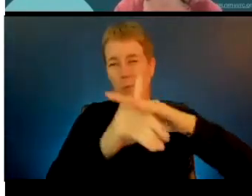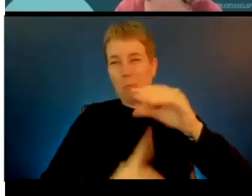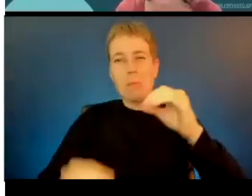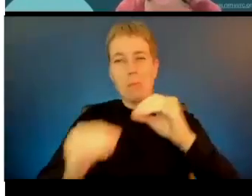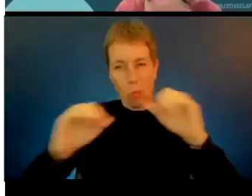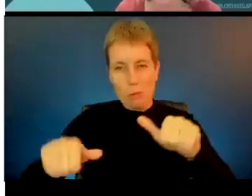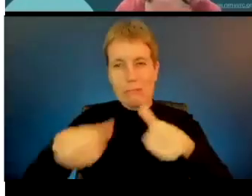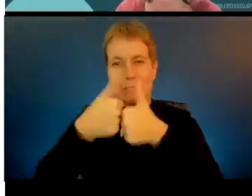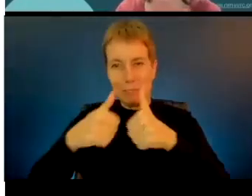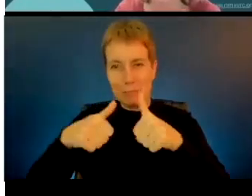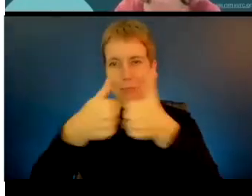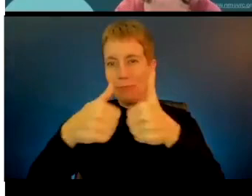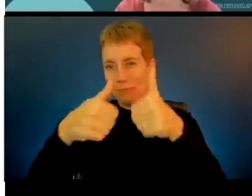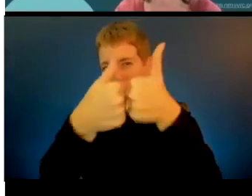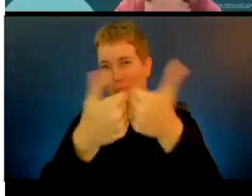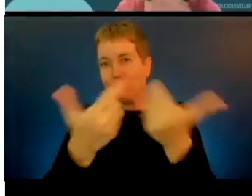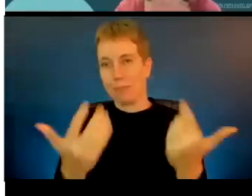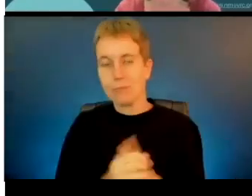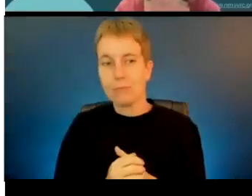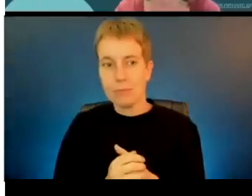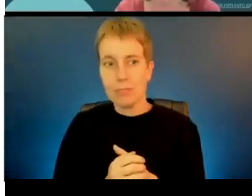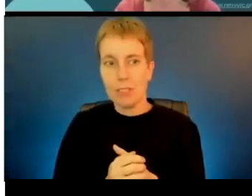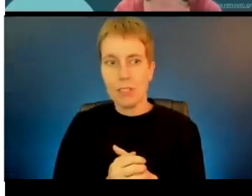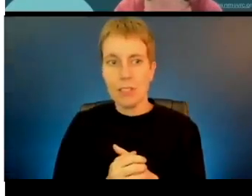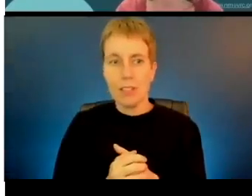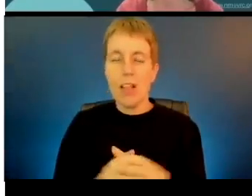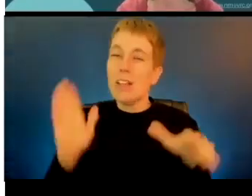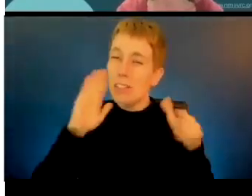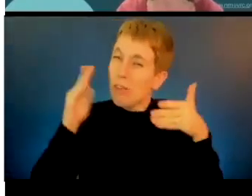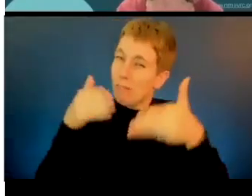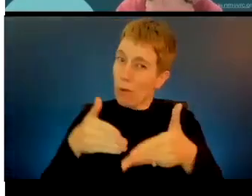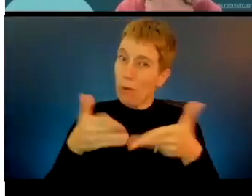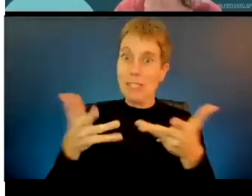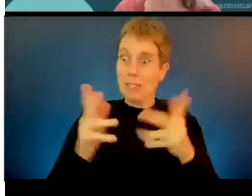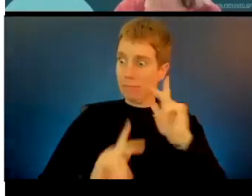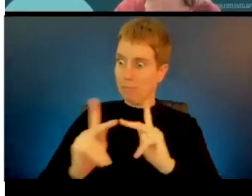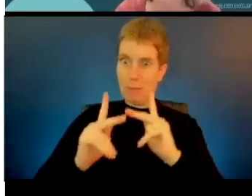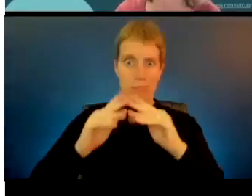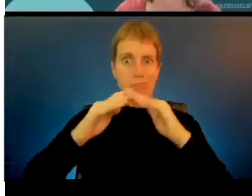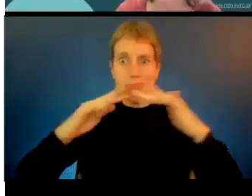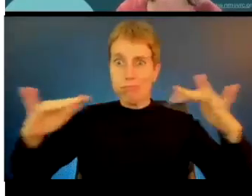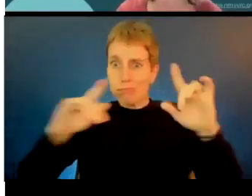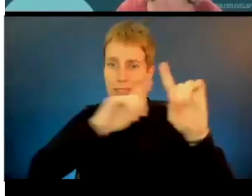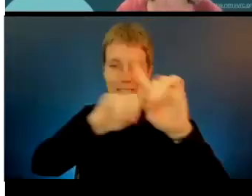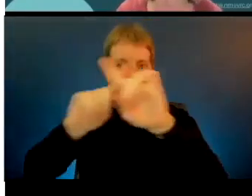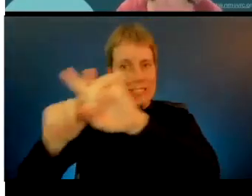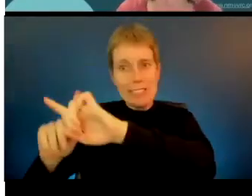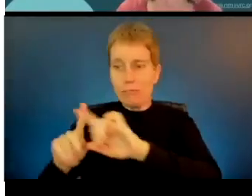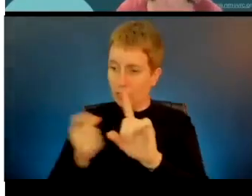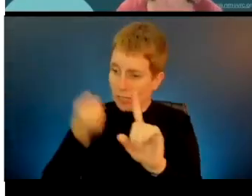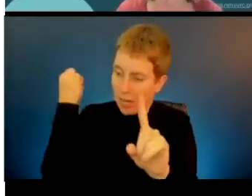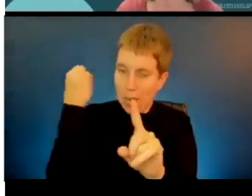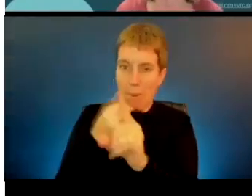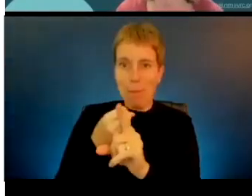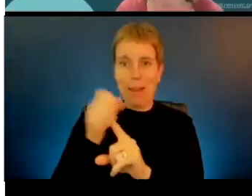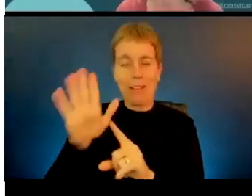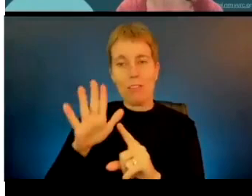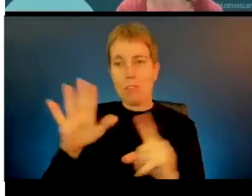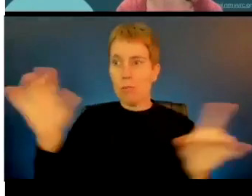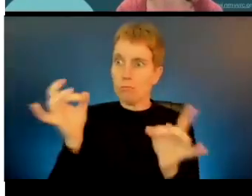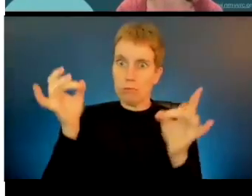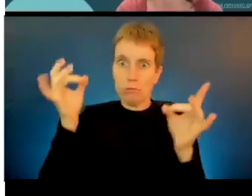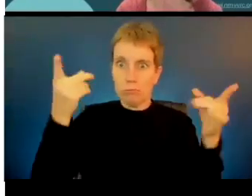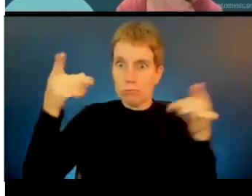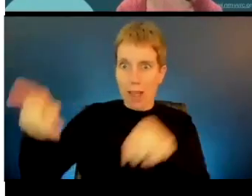what might impact someone's response to a traumatic event. There are those components or elements of a traumatic event that are